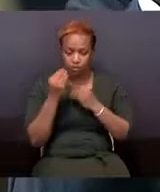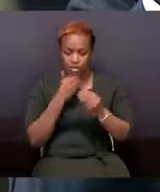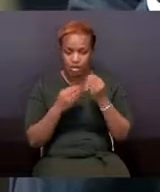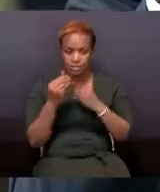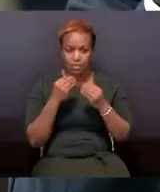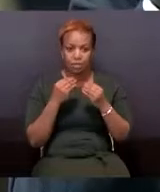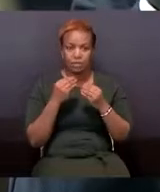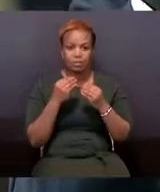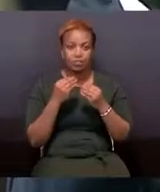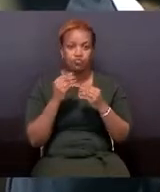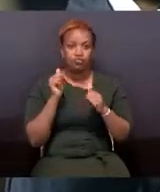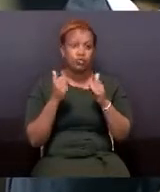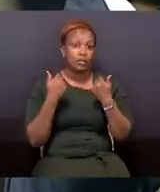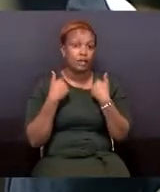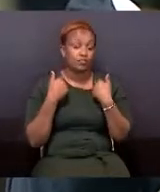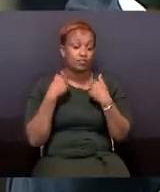we